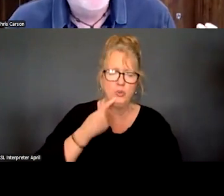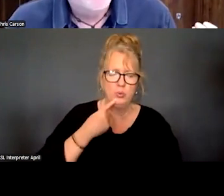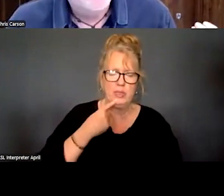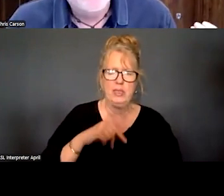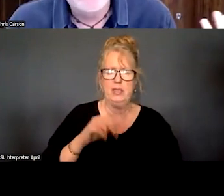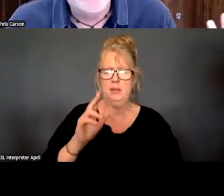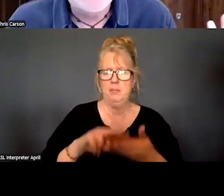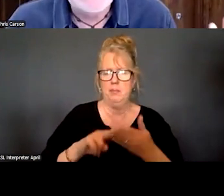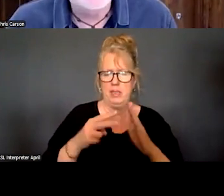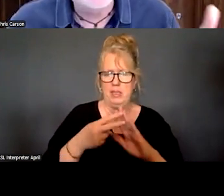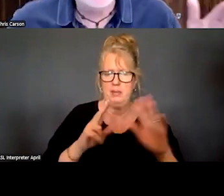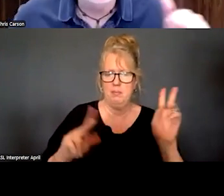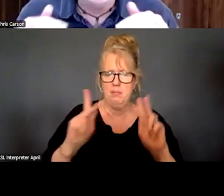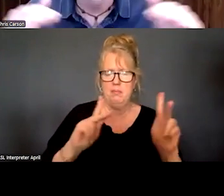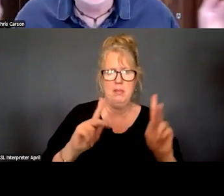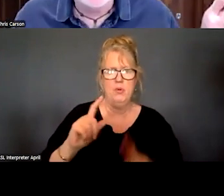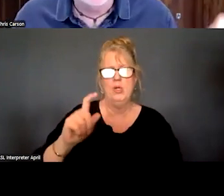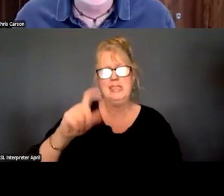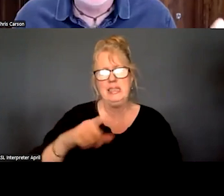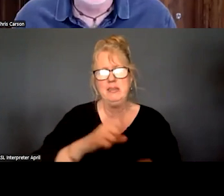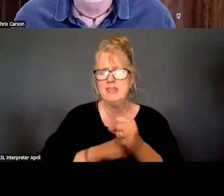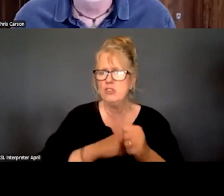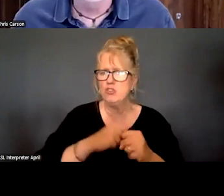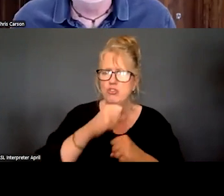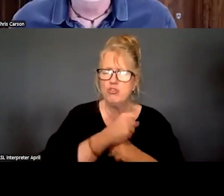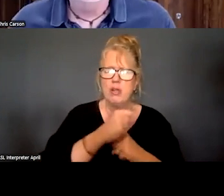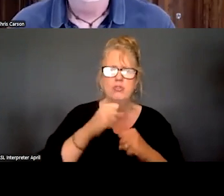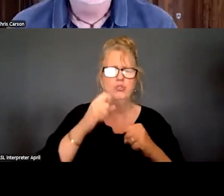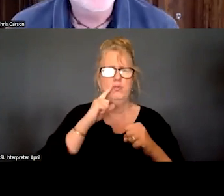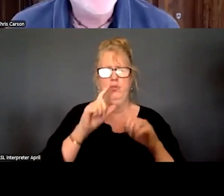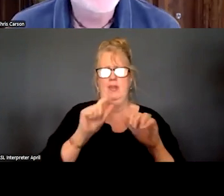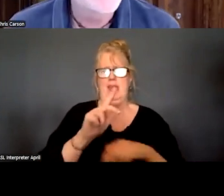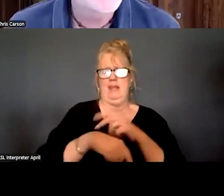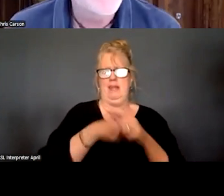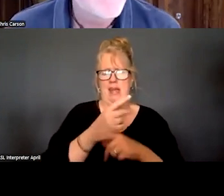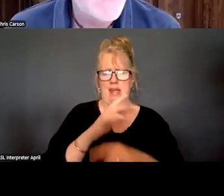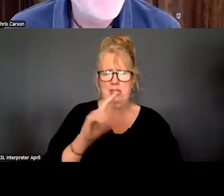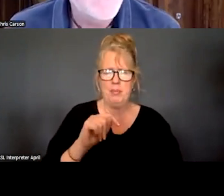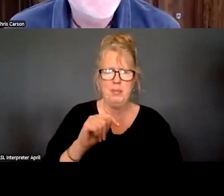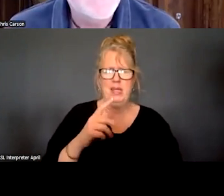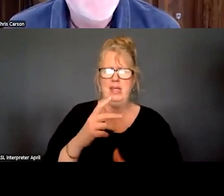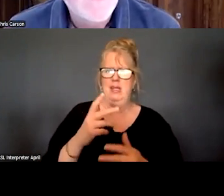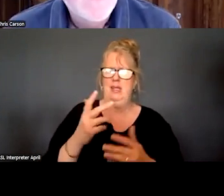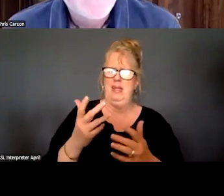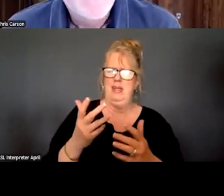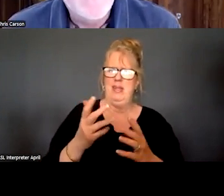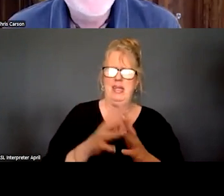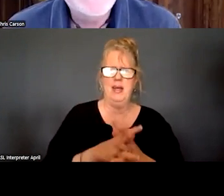who, need the structure of that kind of unit, the lockedness of that unit,